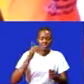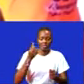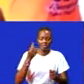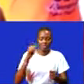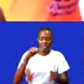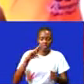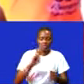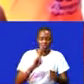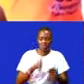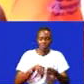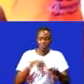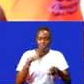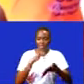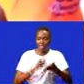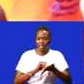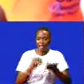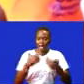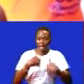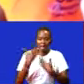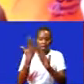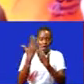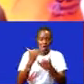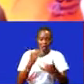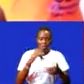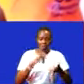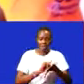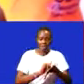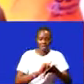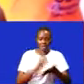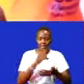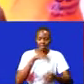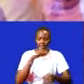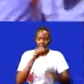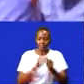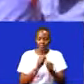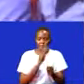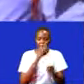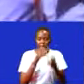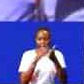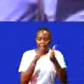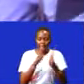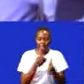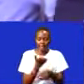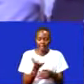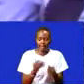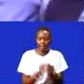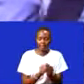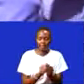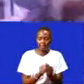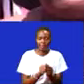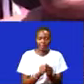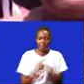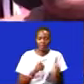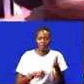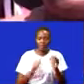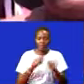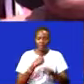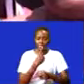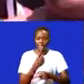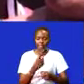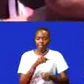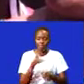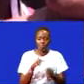Afrika AU. Kolero ni en kod yie motegno ni Odinga biro yudo loch mar bedo jakom mar AU. Gima nyalo wacho